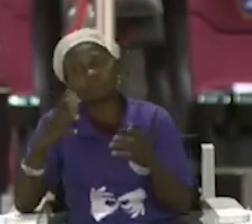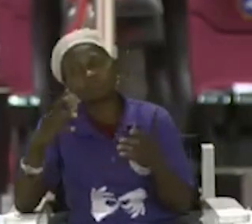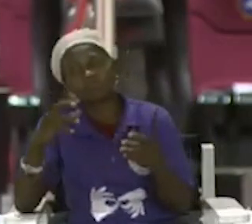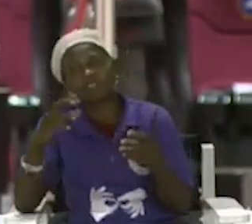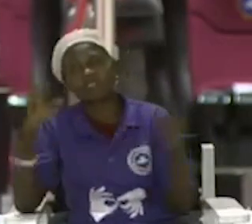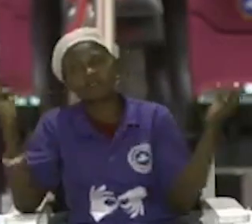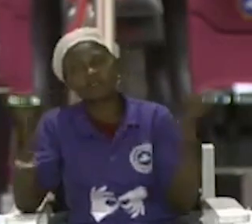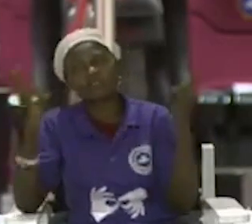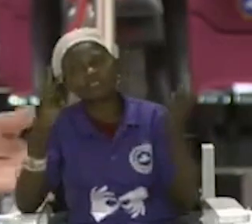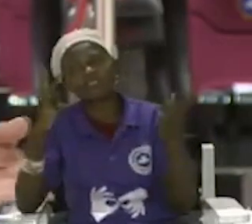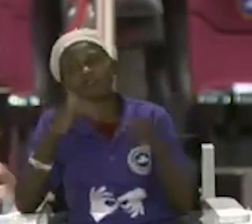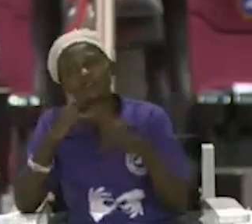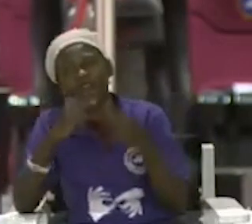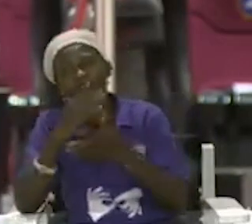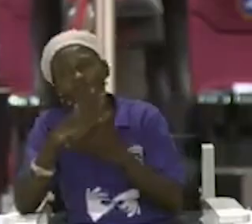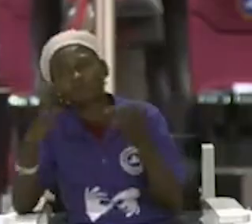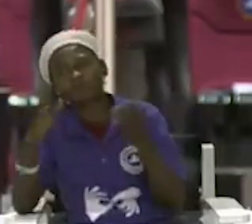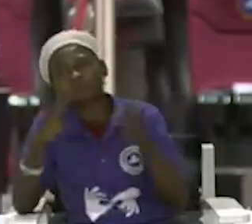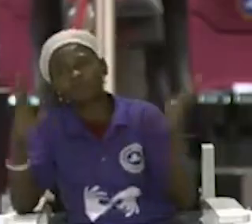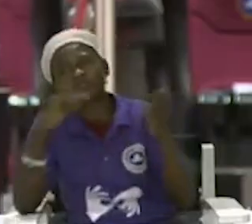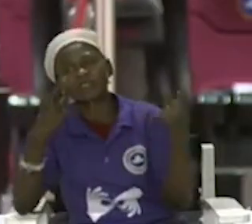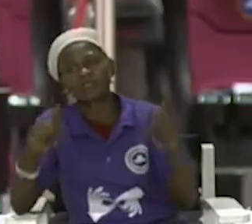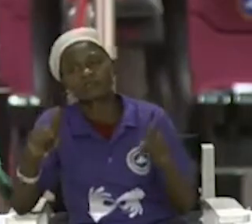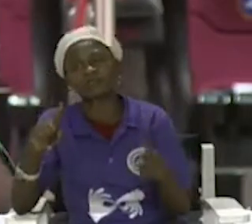and there's abundance of food.